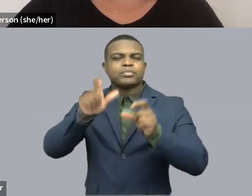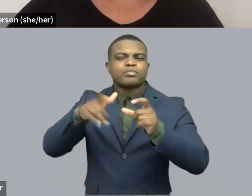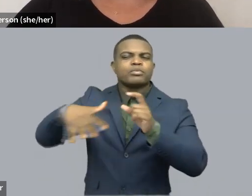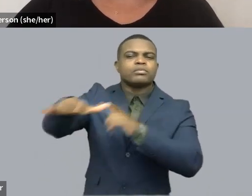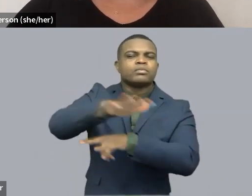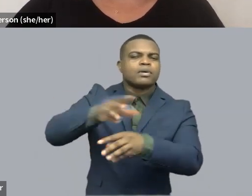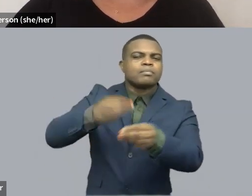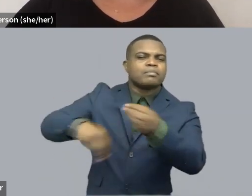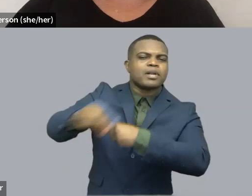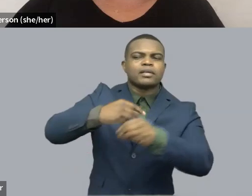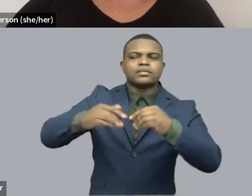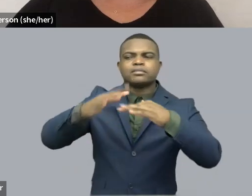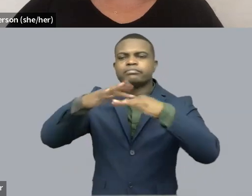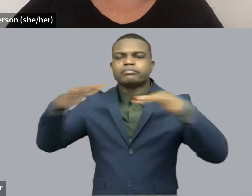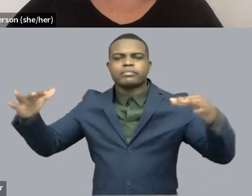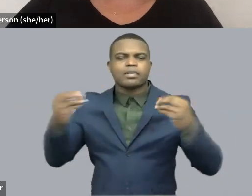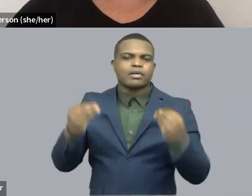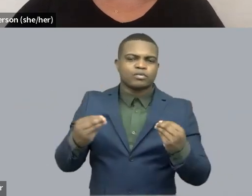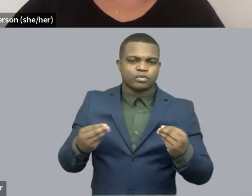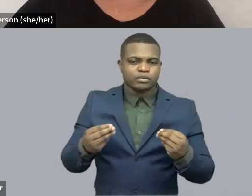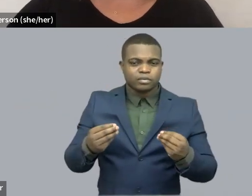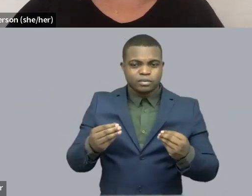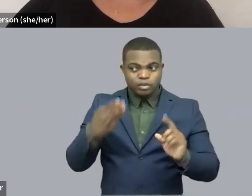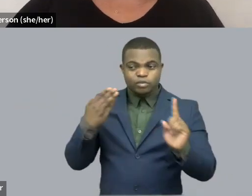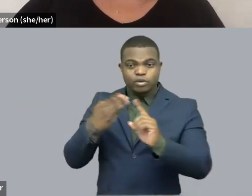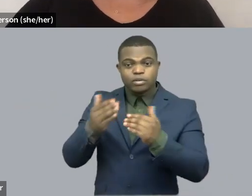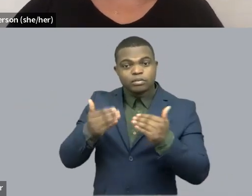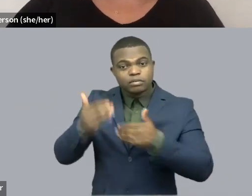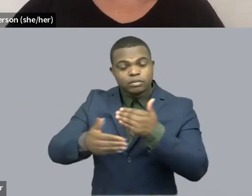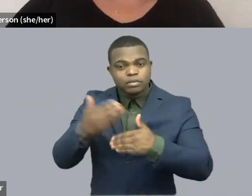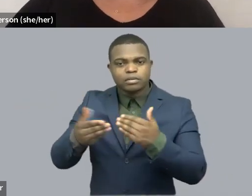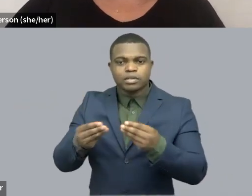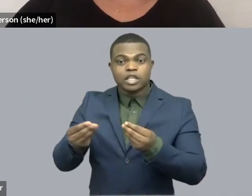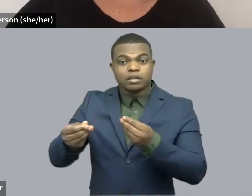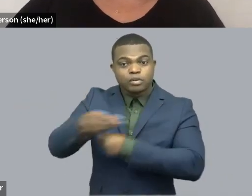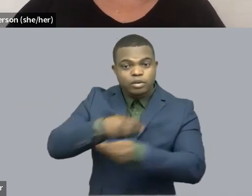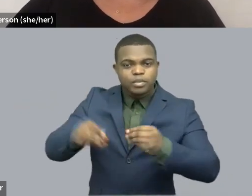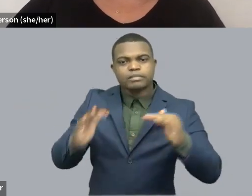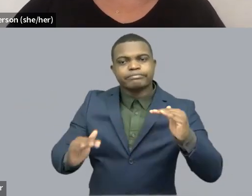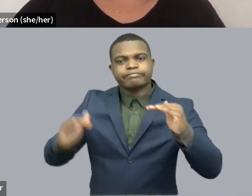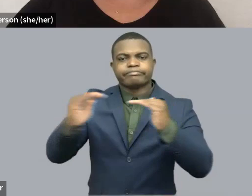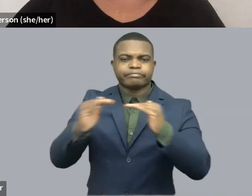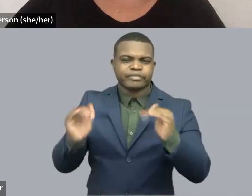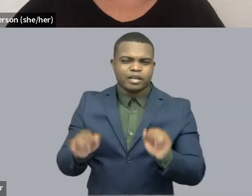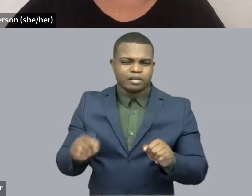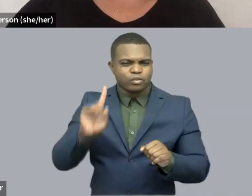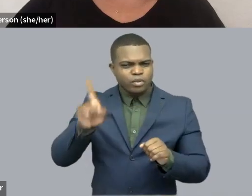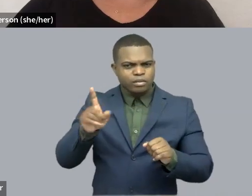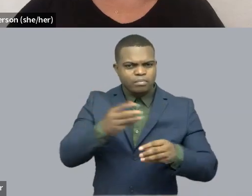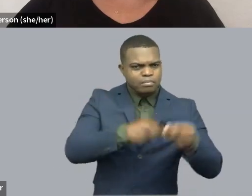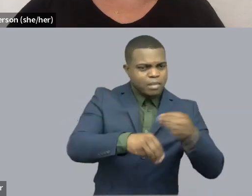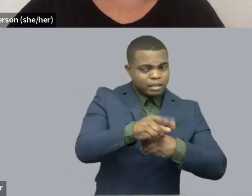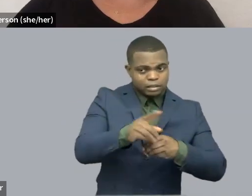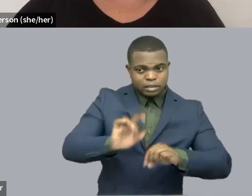It's a matter of like regulatory approach, but it's also a matter of like what is happening concretely when it comes to the business model. And so this